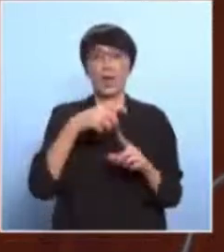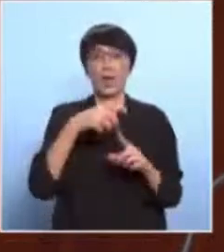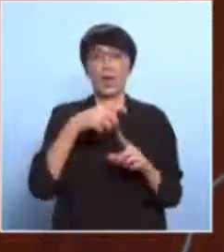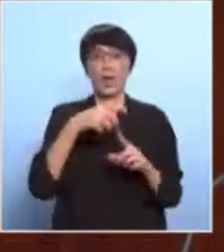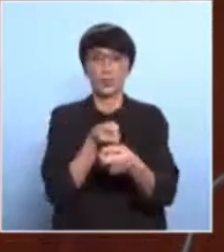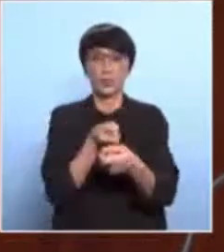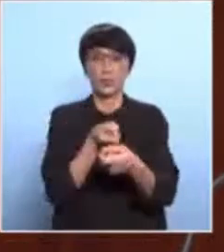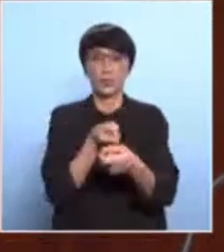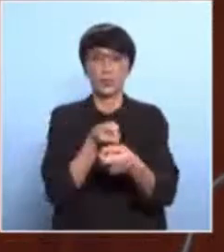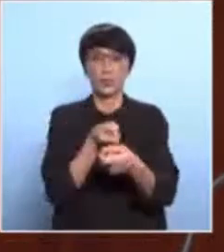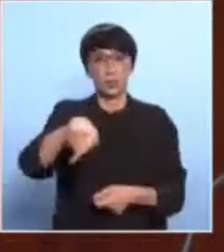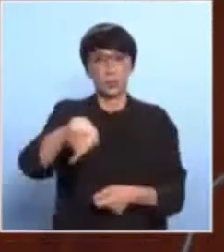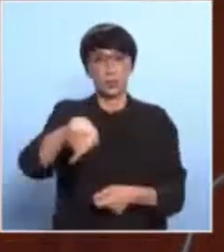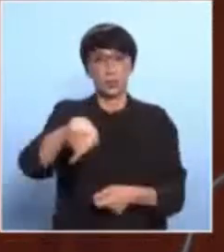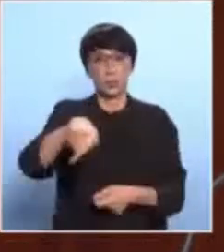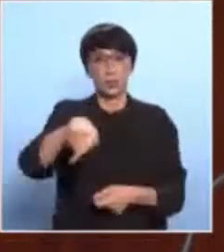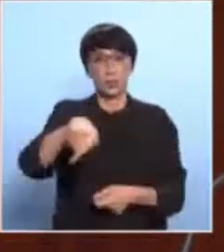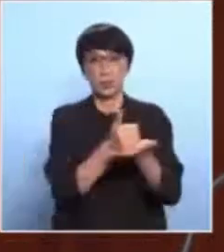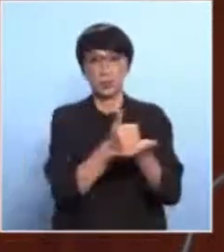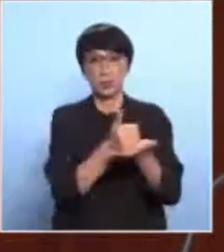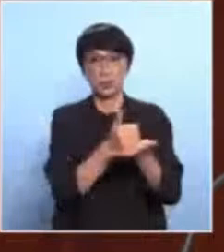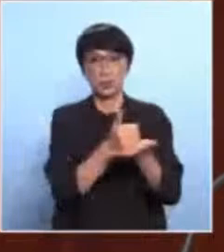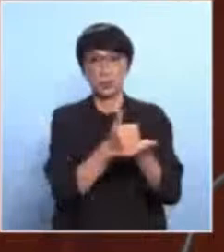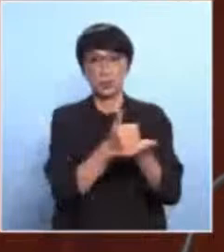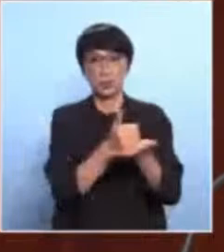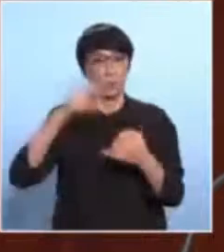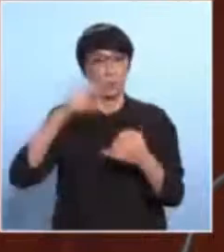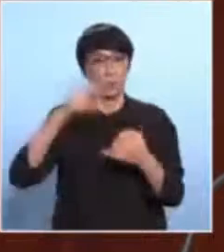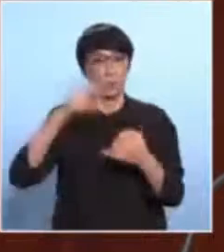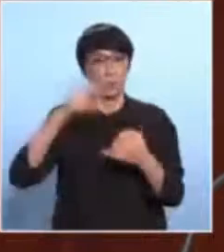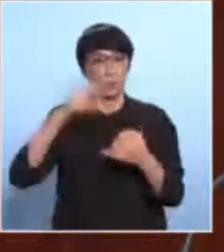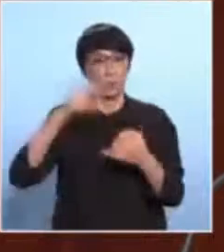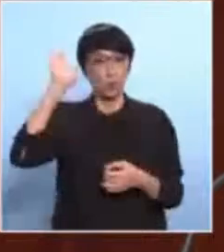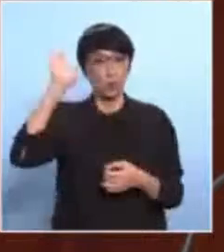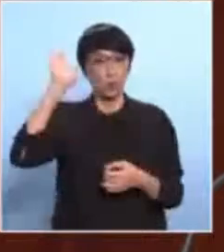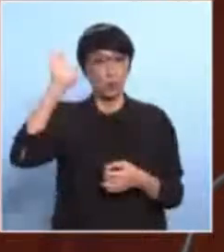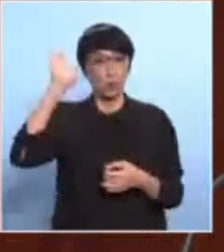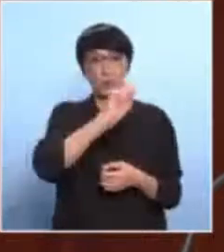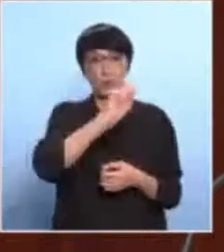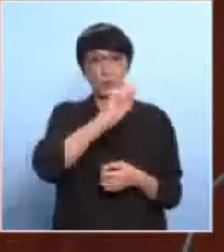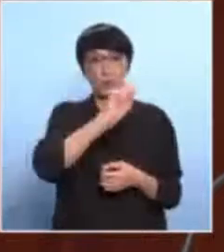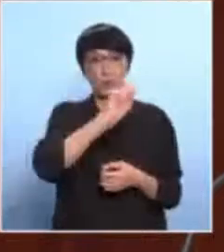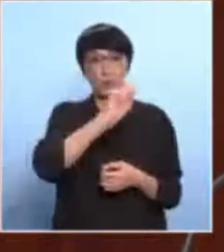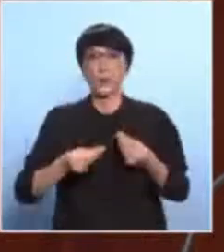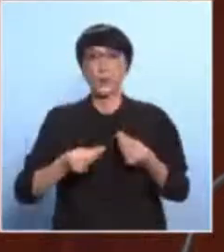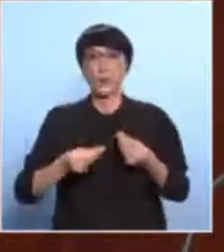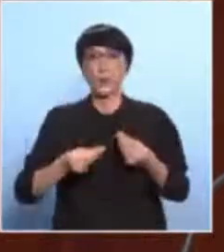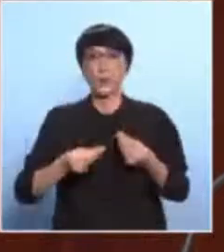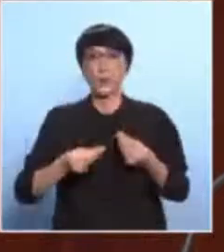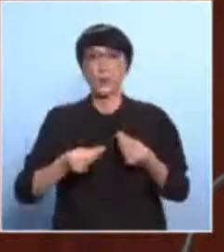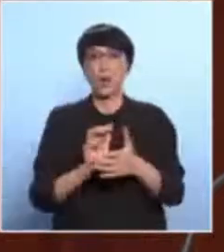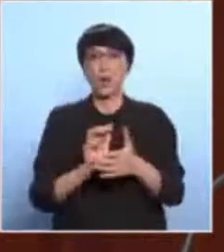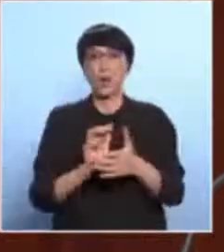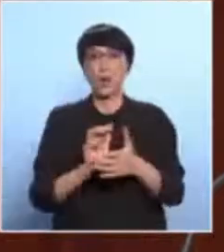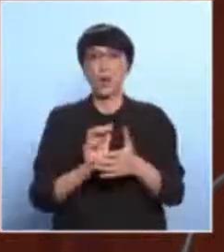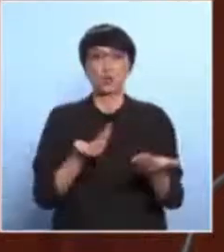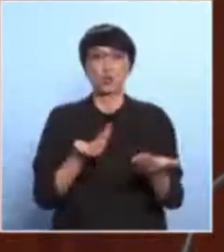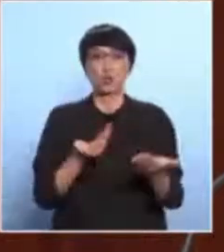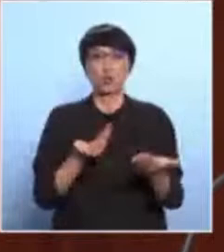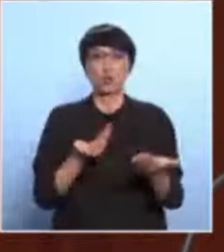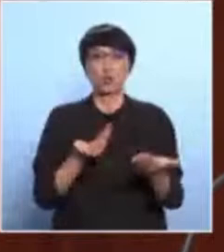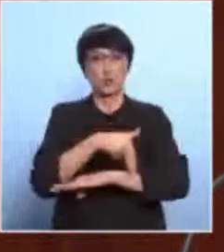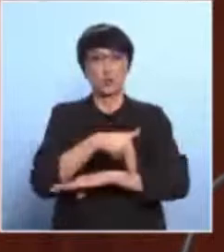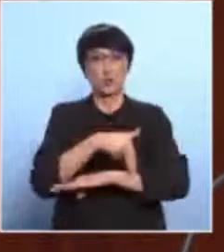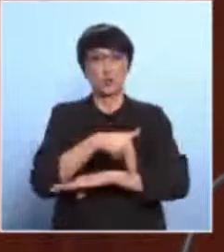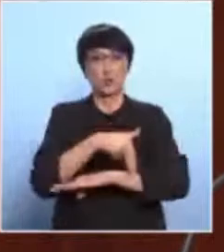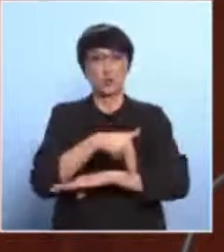the MTRCL to conduct a preliminary study and submit proposals next year to replan and develop a total land area